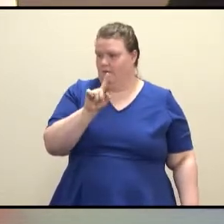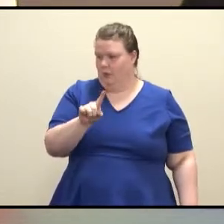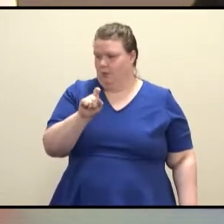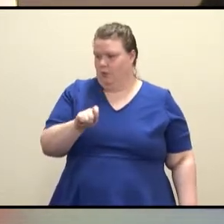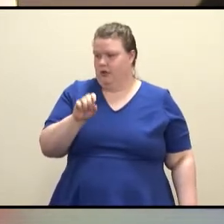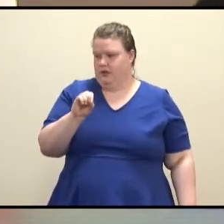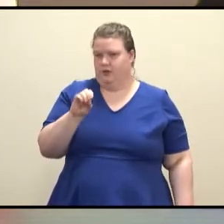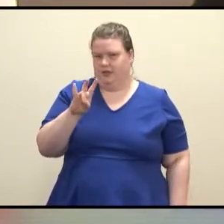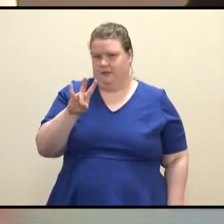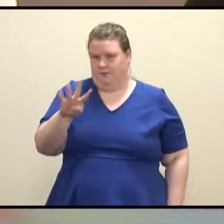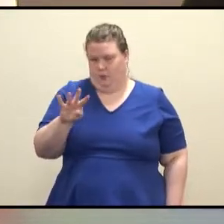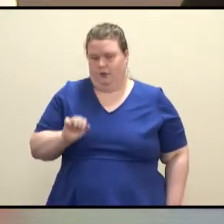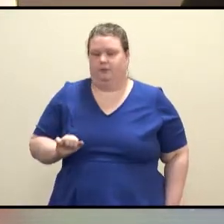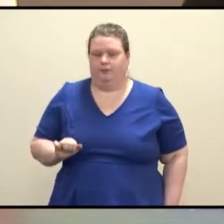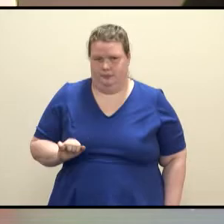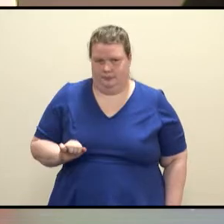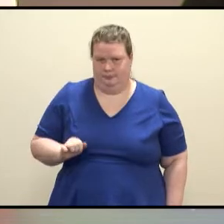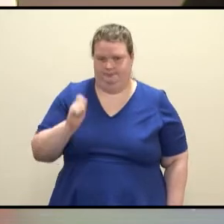551.074.